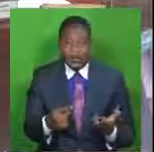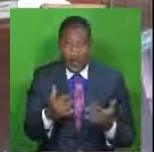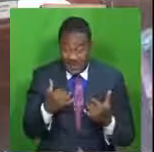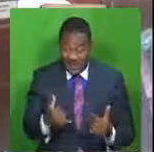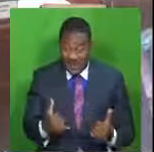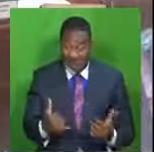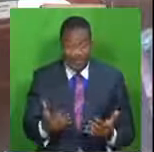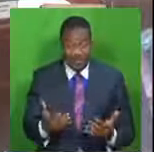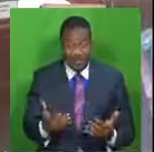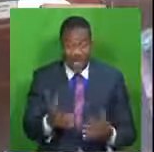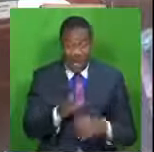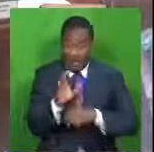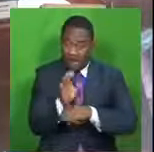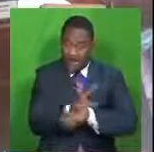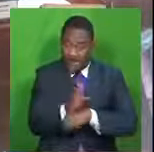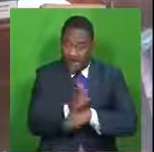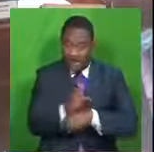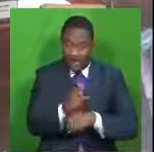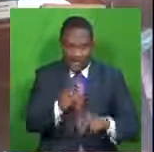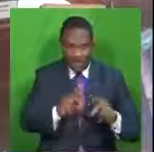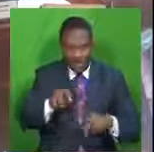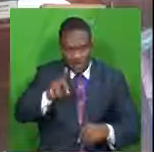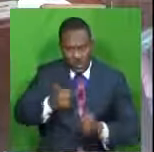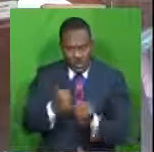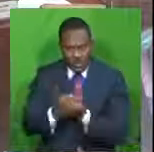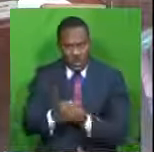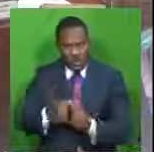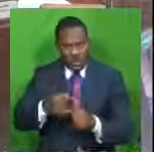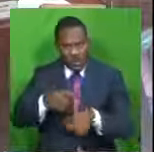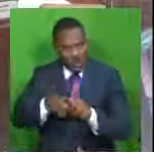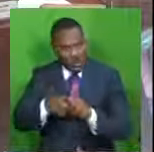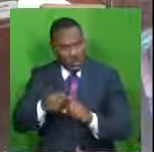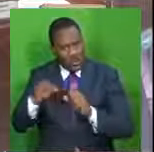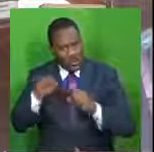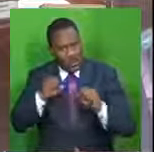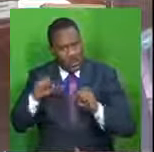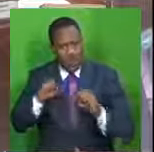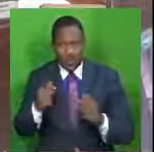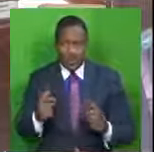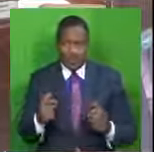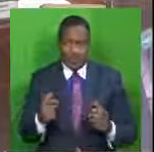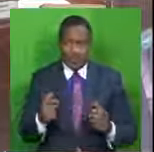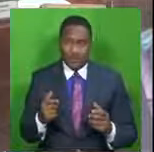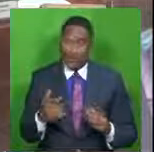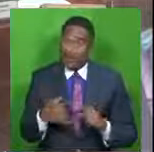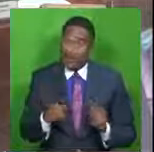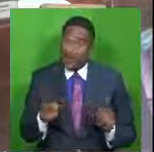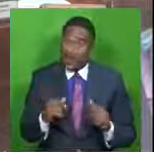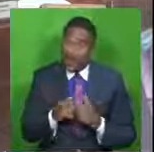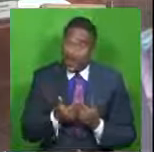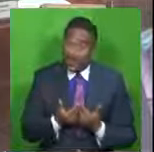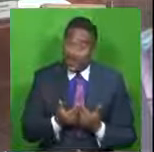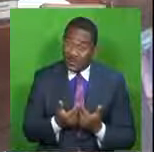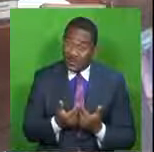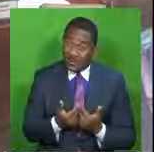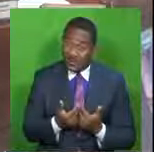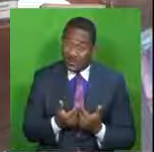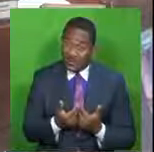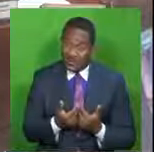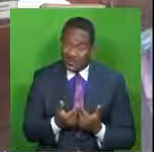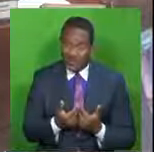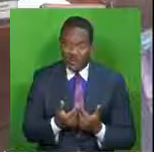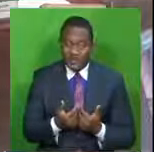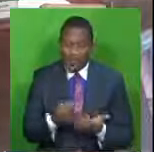must finance football, soccer, sports generally, but it will come with what you call tax